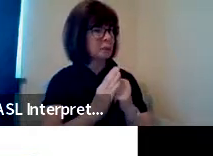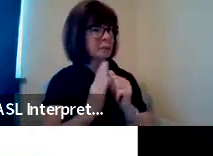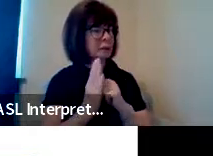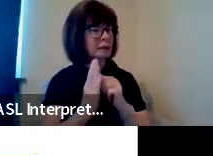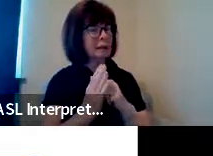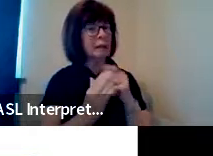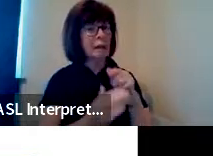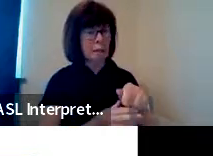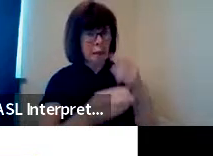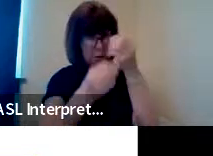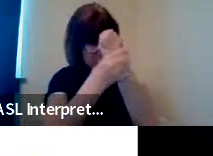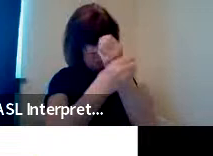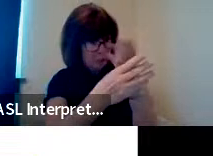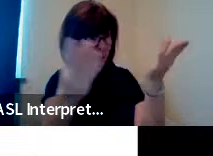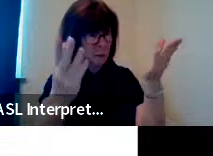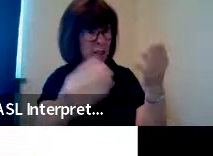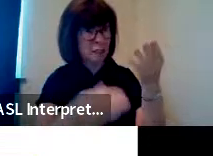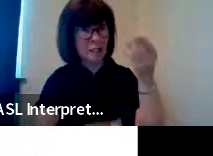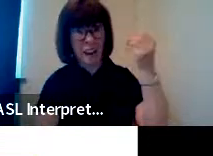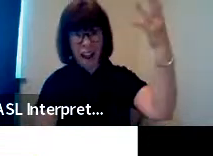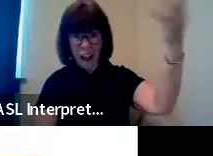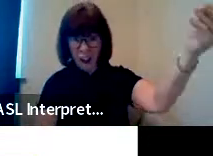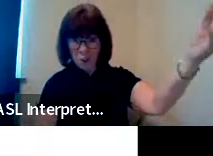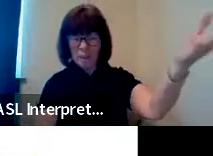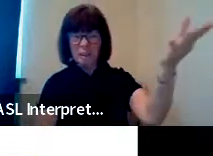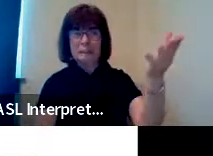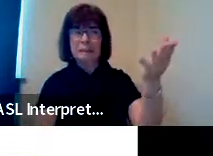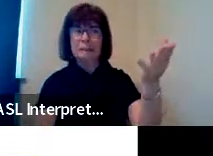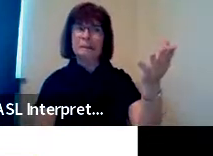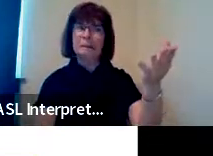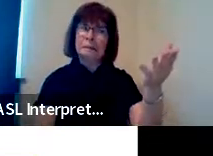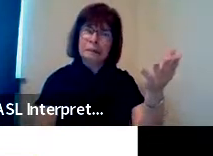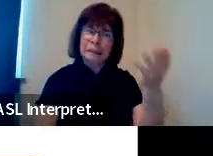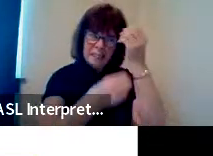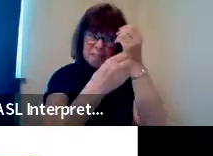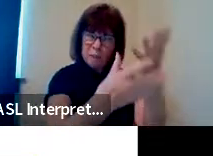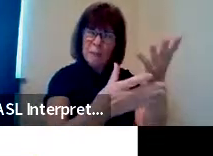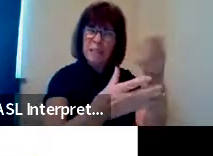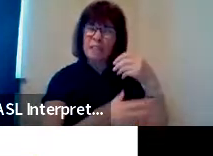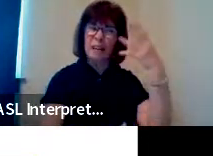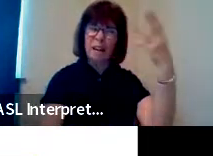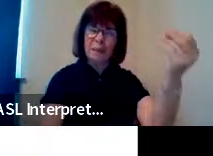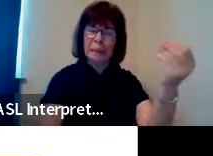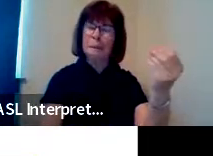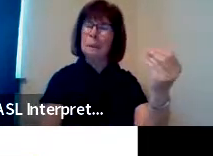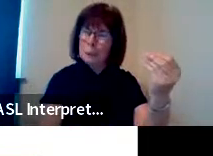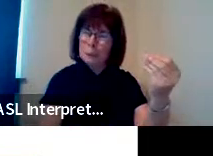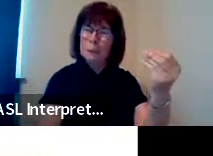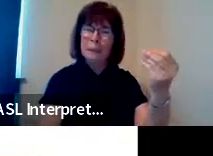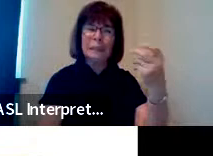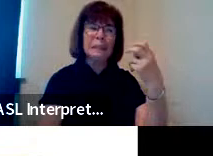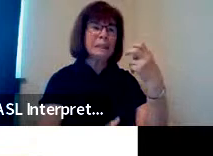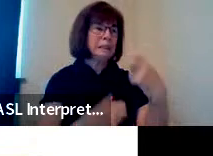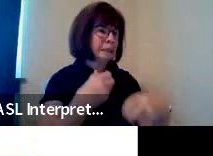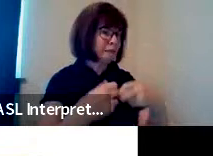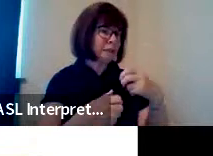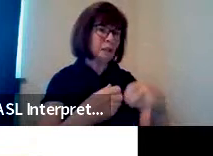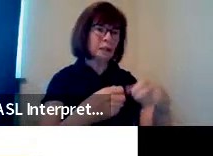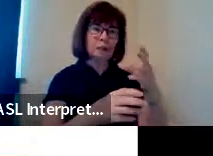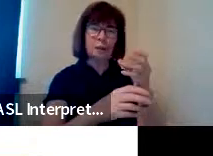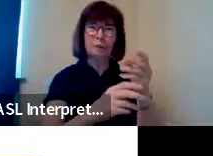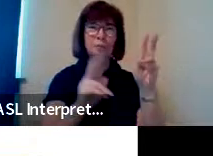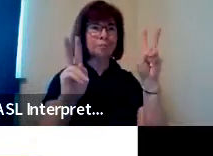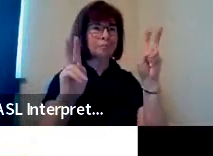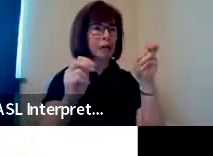messaging out there is such that it's very difficult to break through, if I can utilize